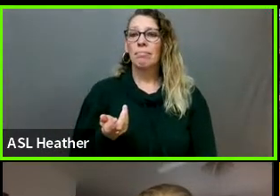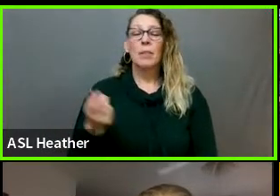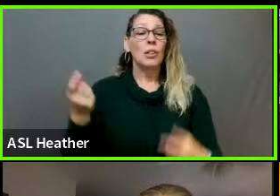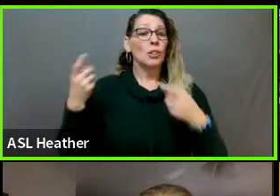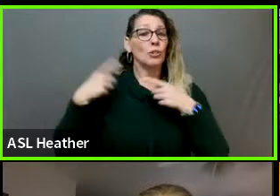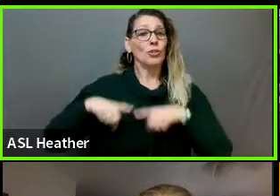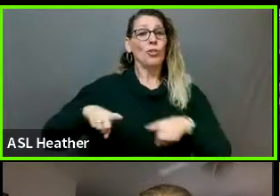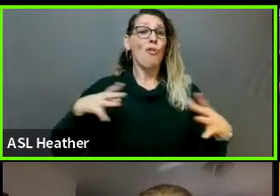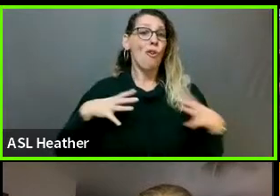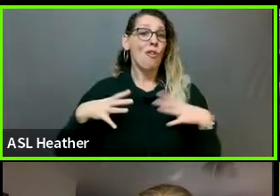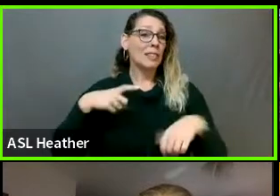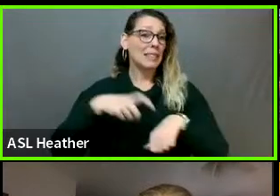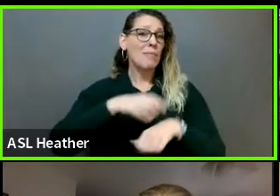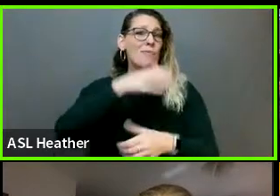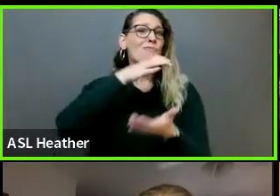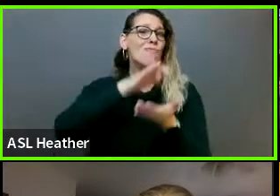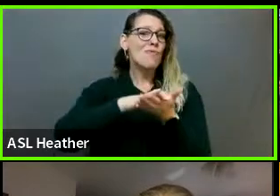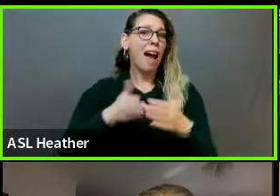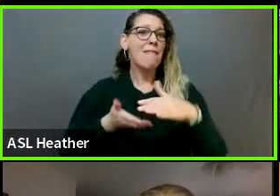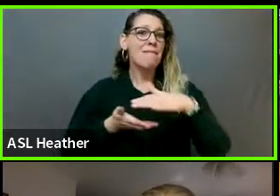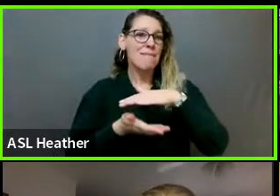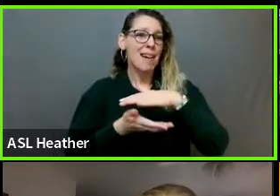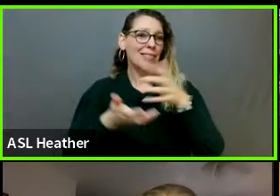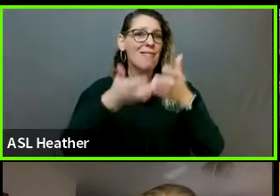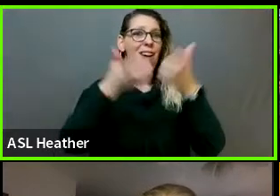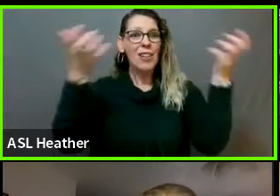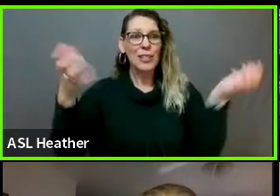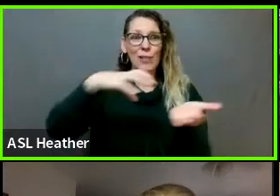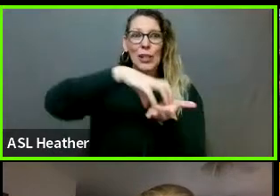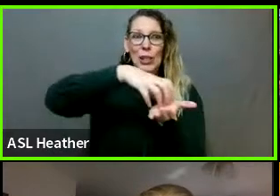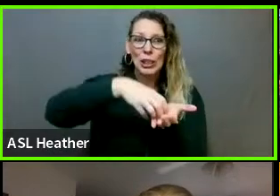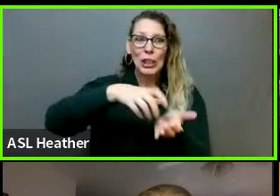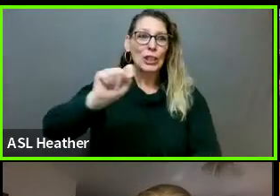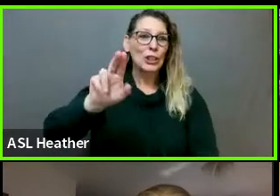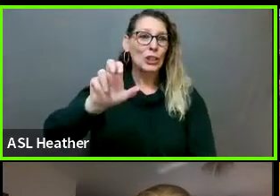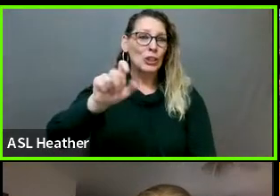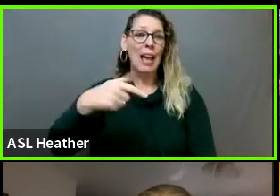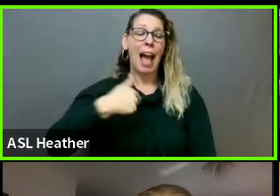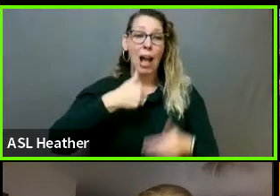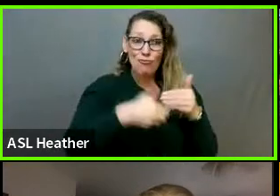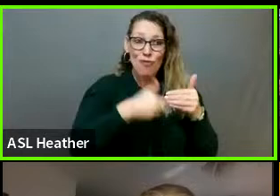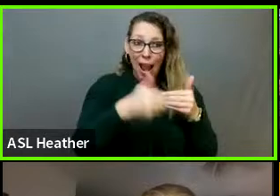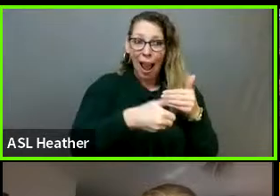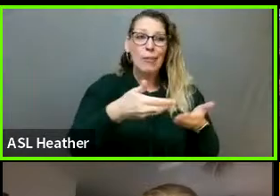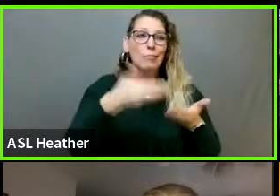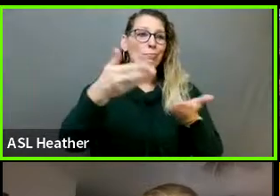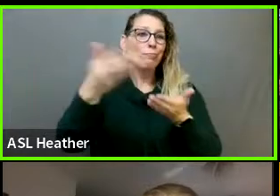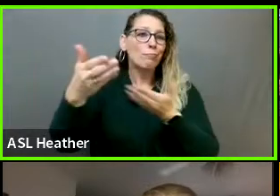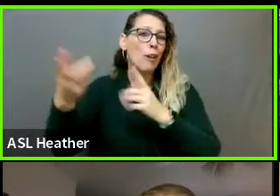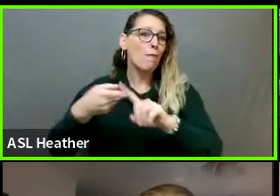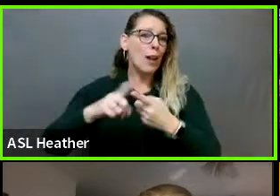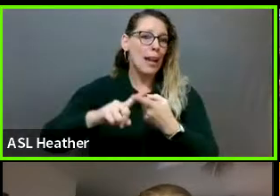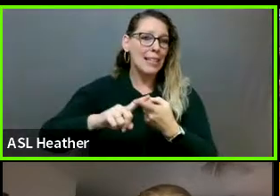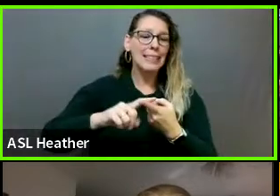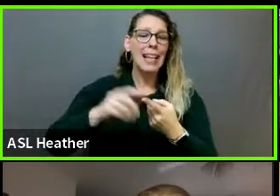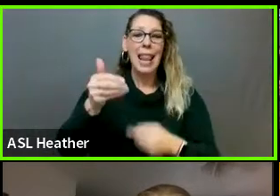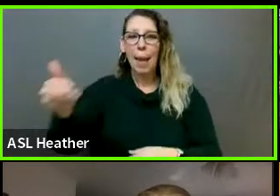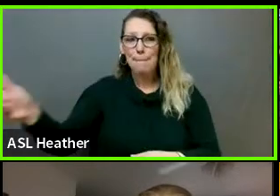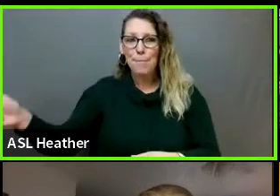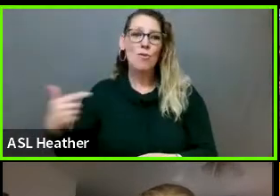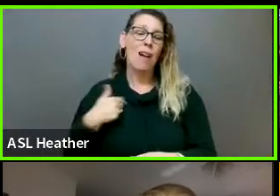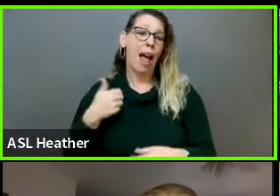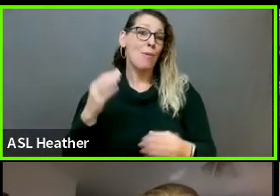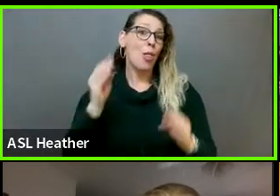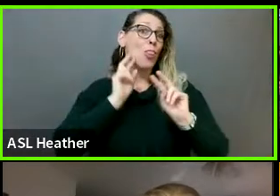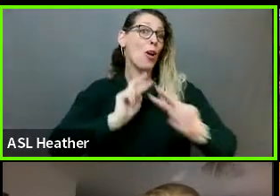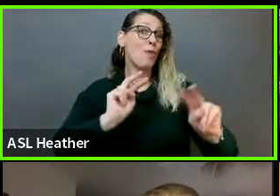During the holidays, my wife bakes lots of cookies and treats, and I wrap them and deliver them to friends and neighbors. I'm looking forward to